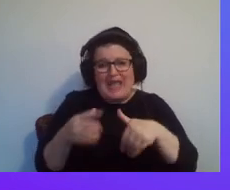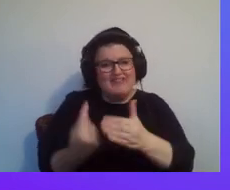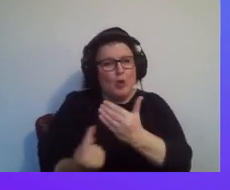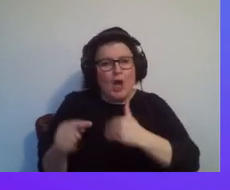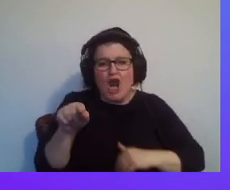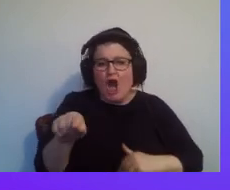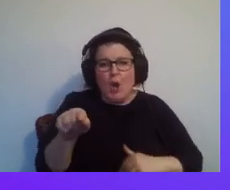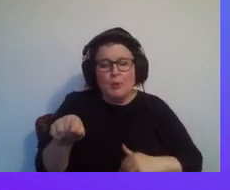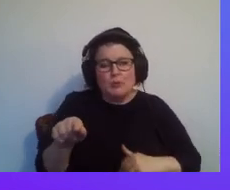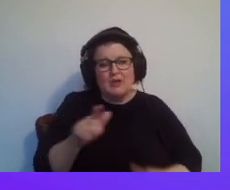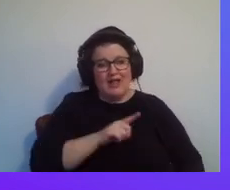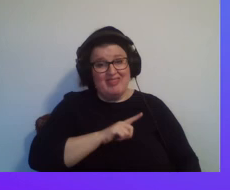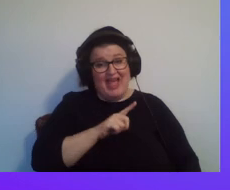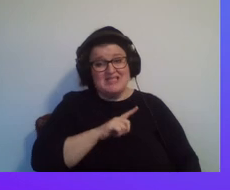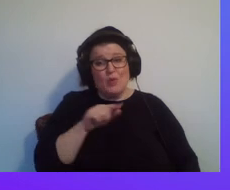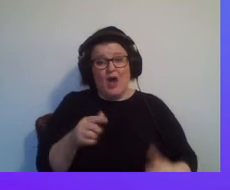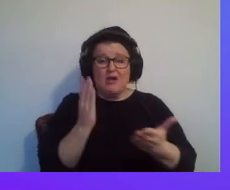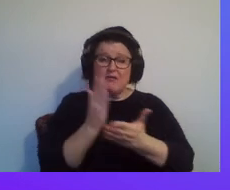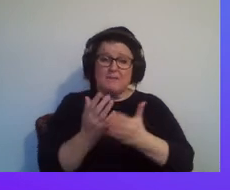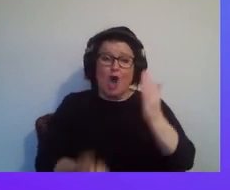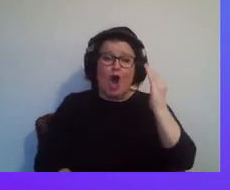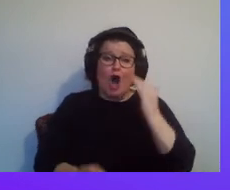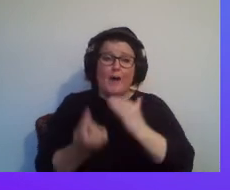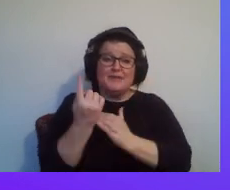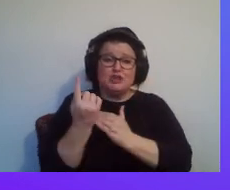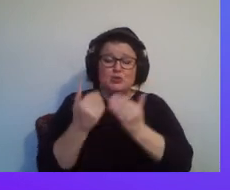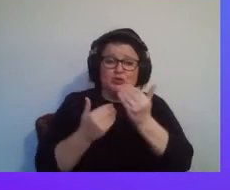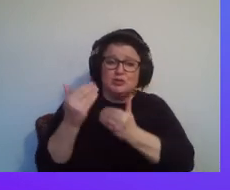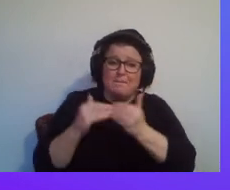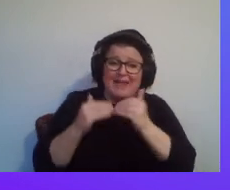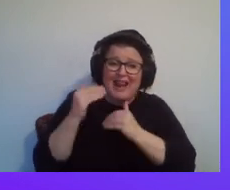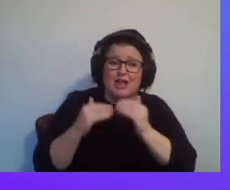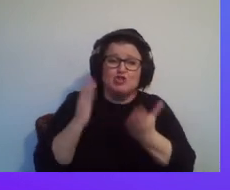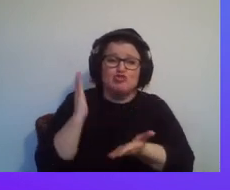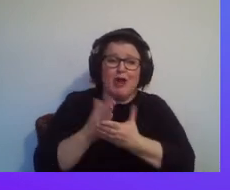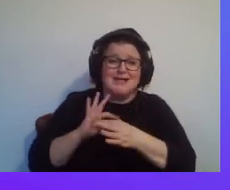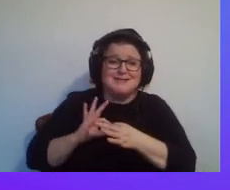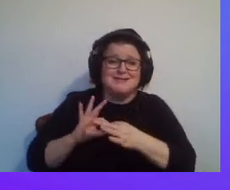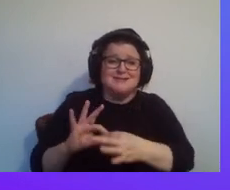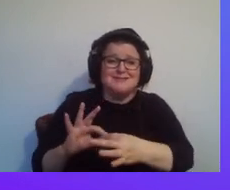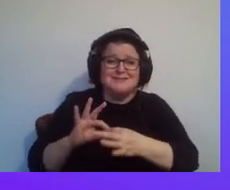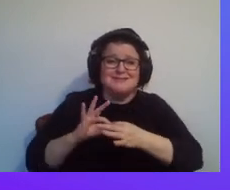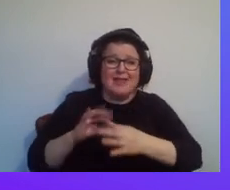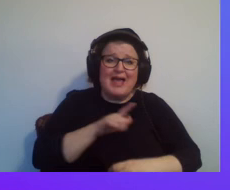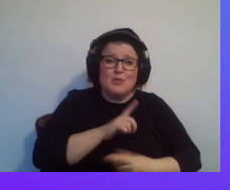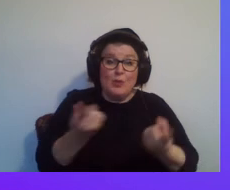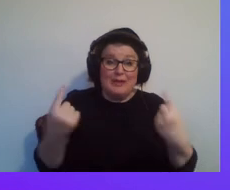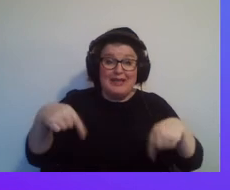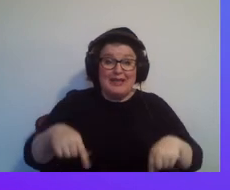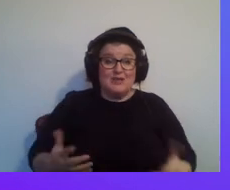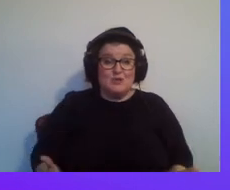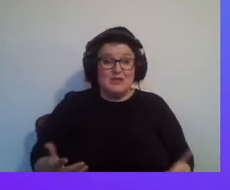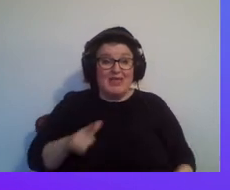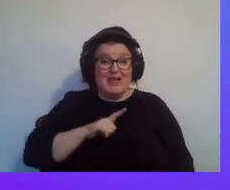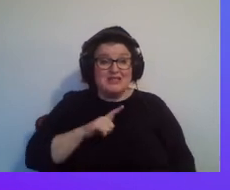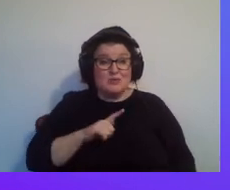is an opportunity to begin to build that trust, which is why we're all here today.